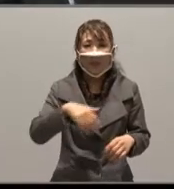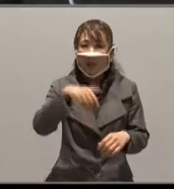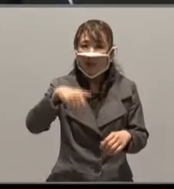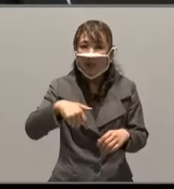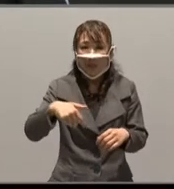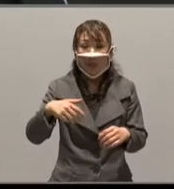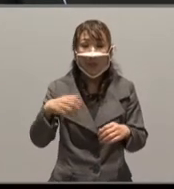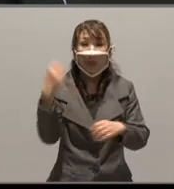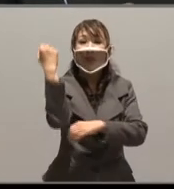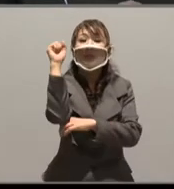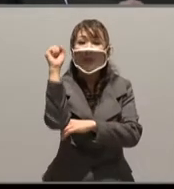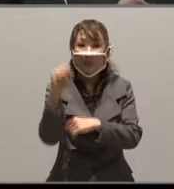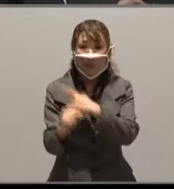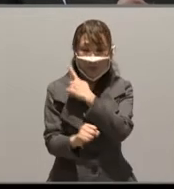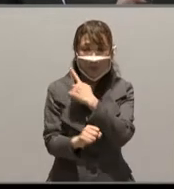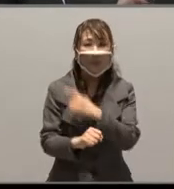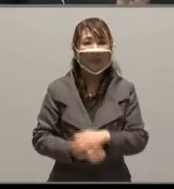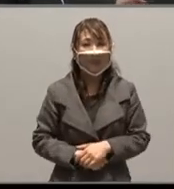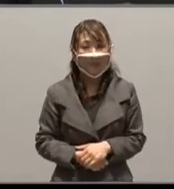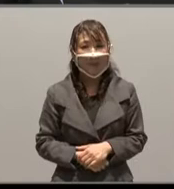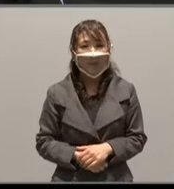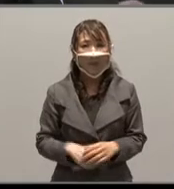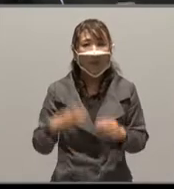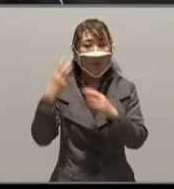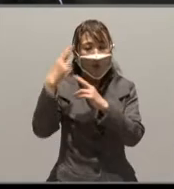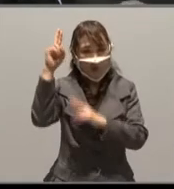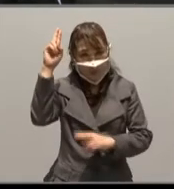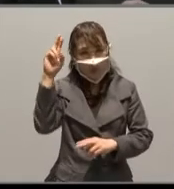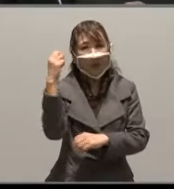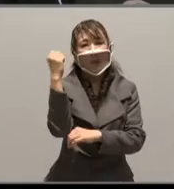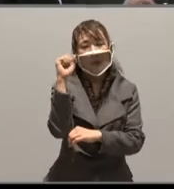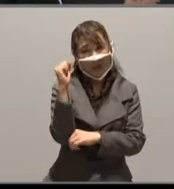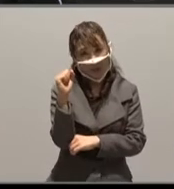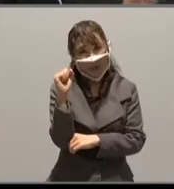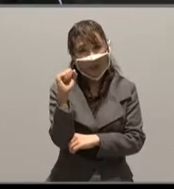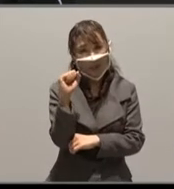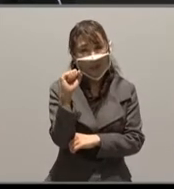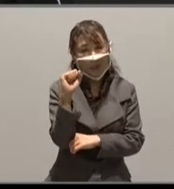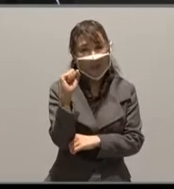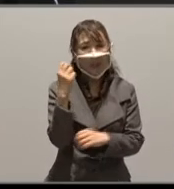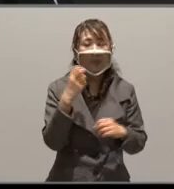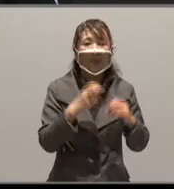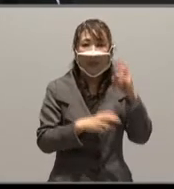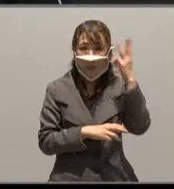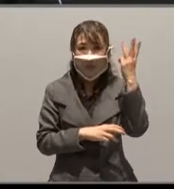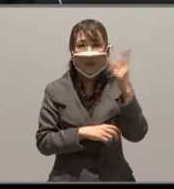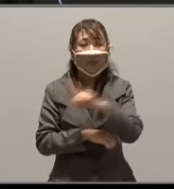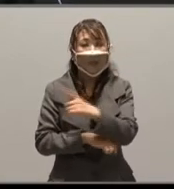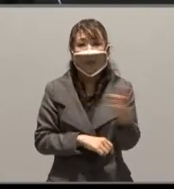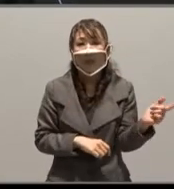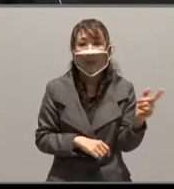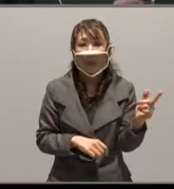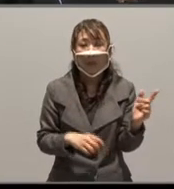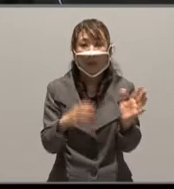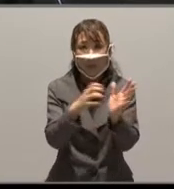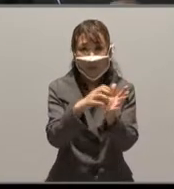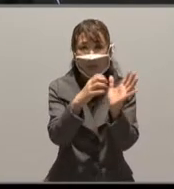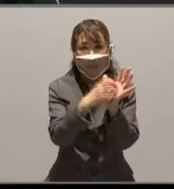It's called Hito or People, and this was the Kyushu, Okinawa,